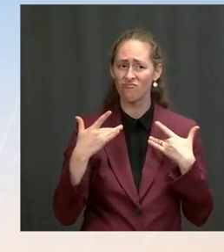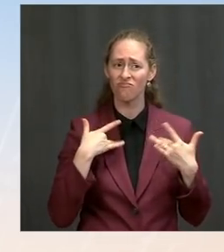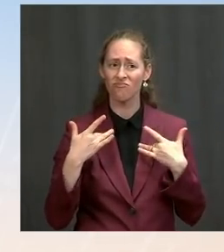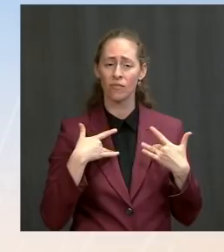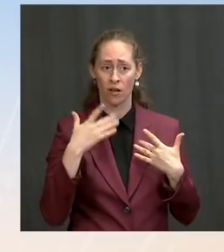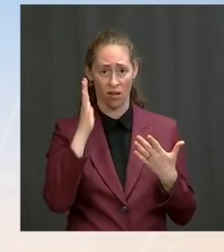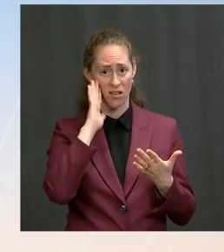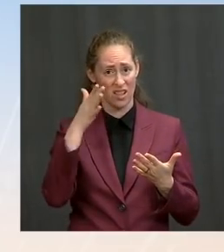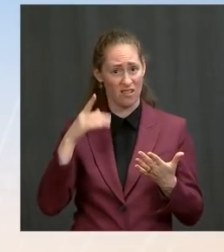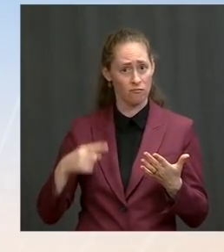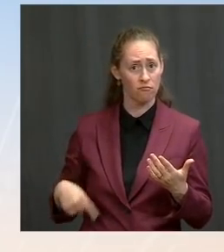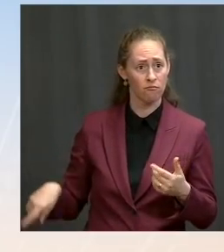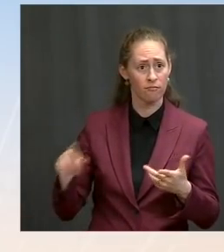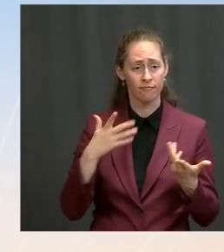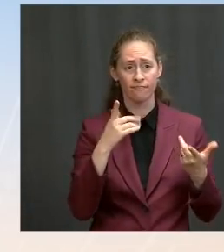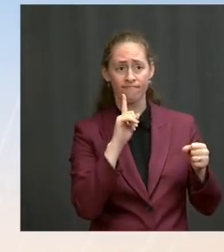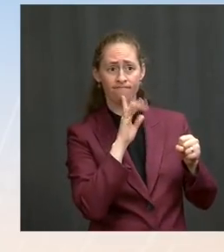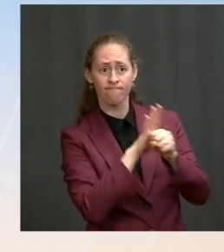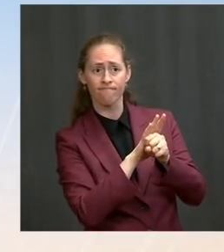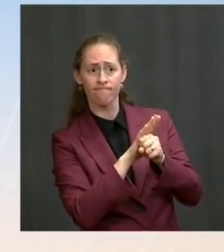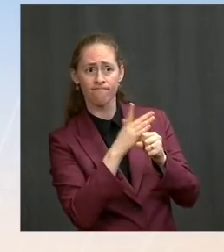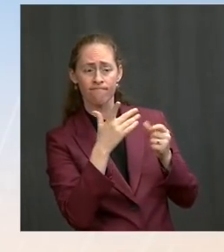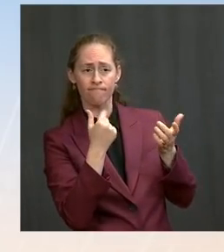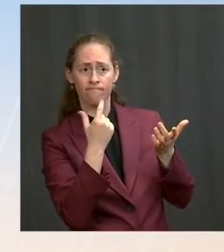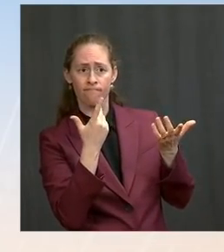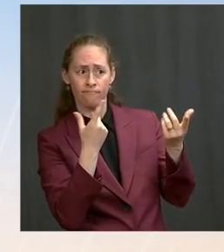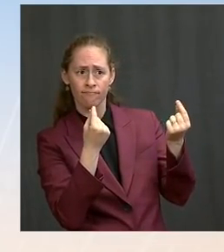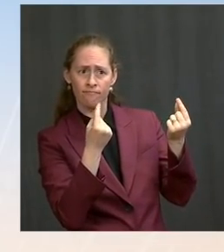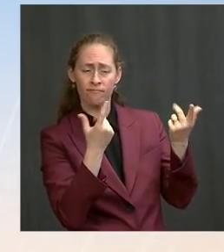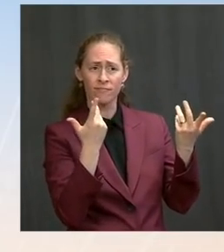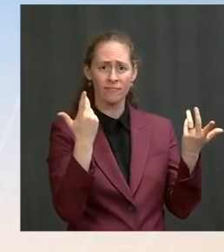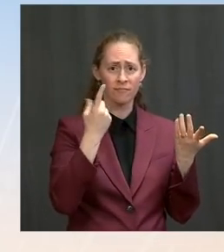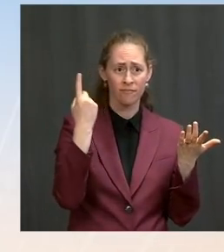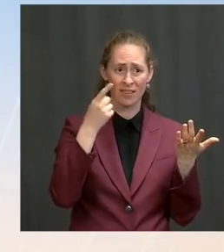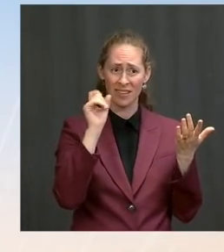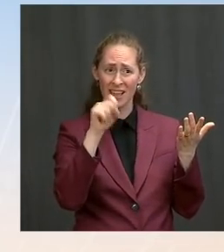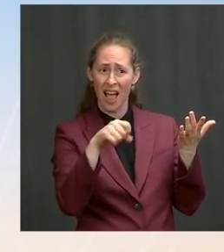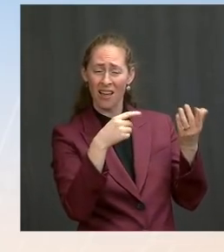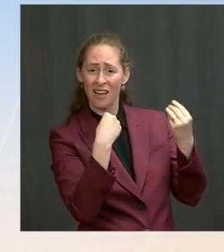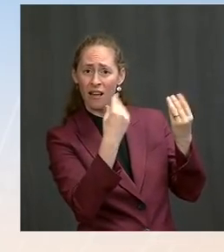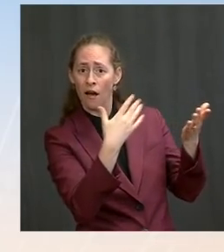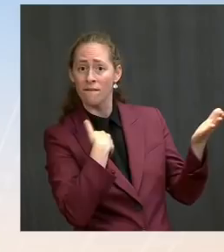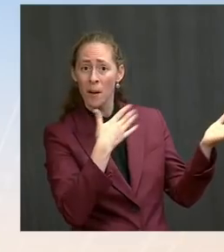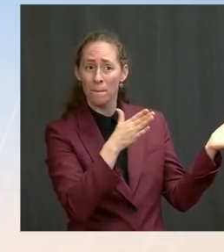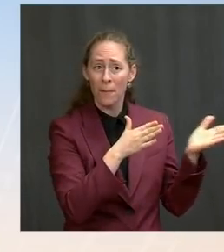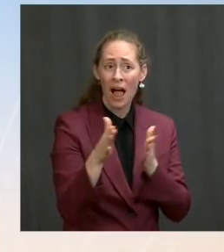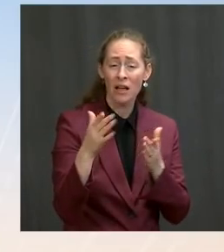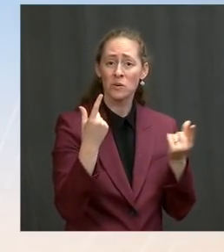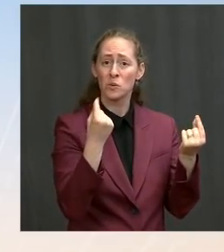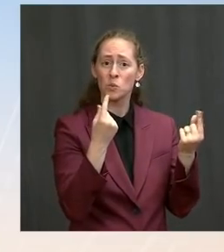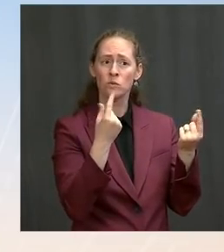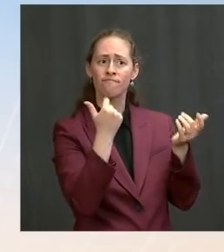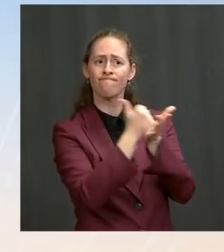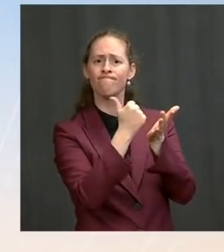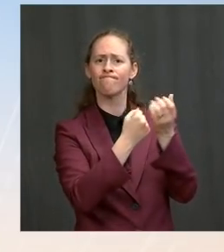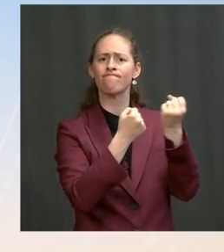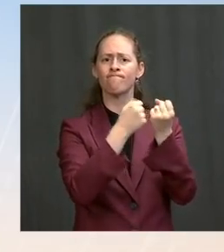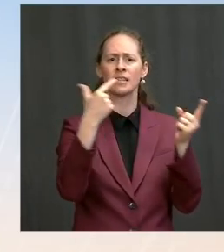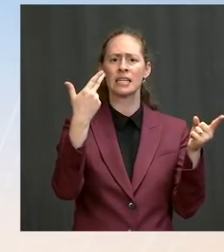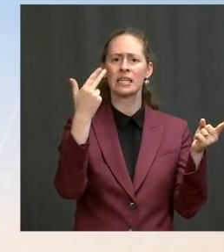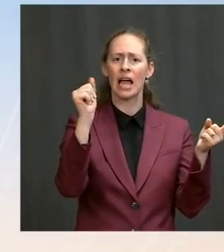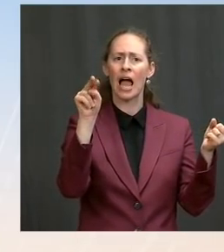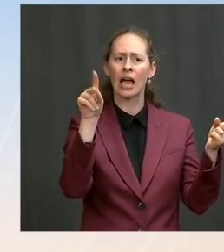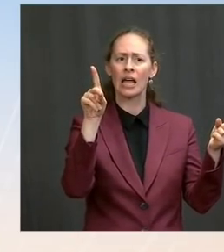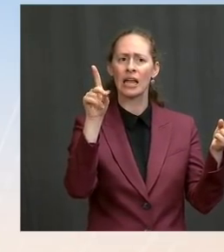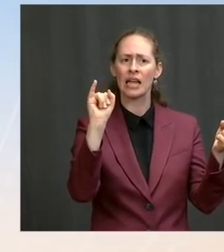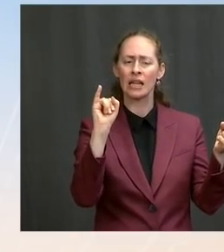President Ghani when he was here, or any contingency plans discussed about what the United States would do if it did look like